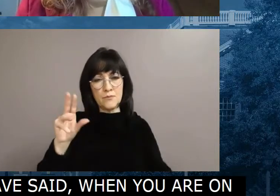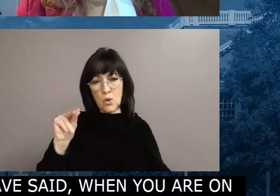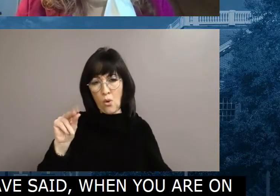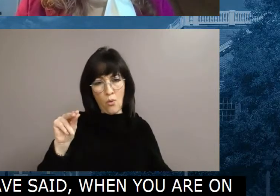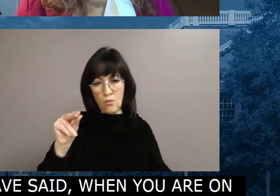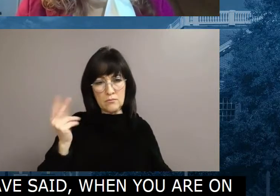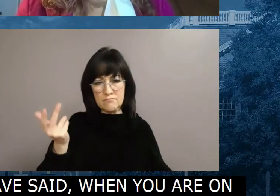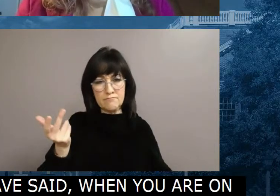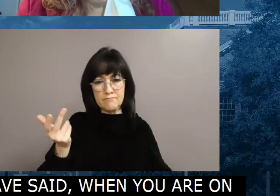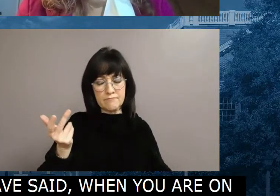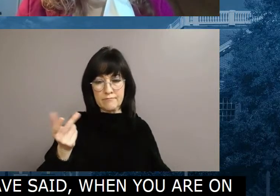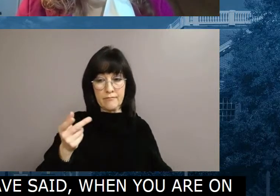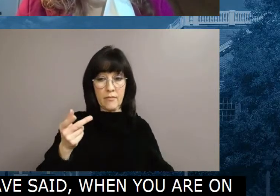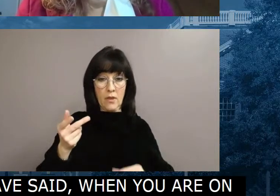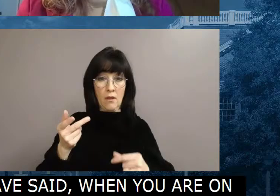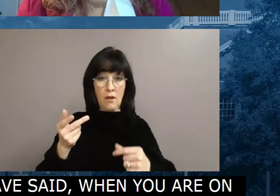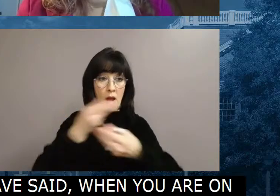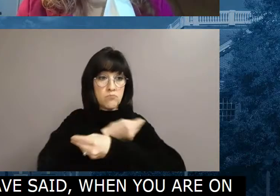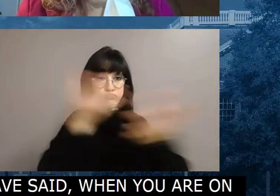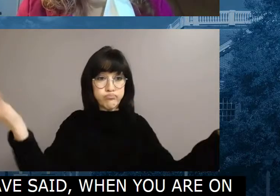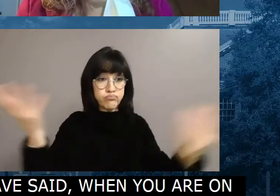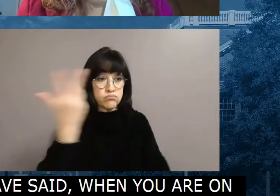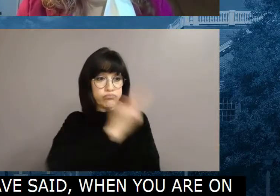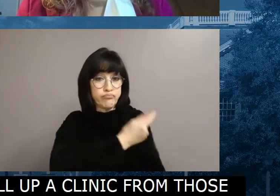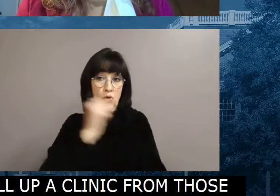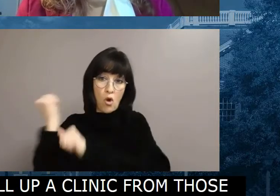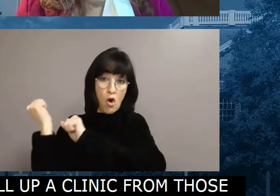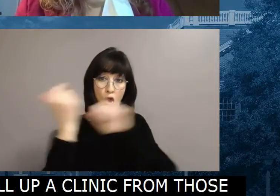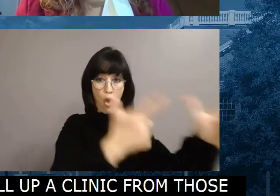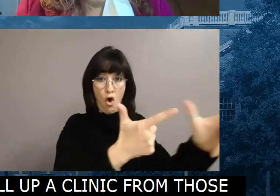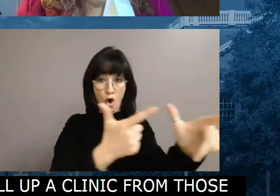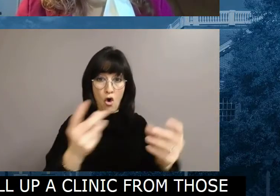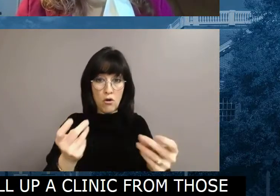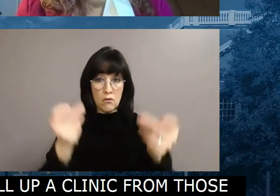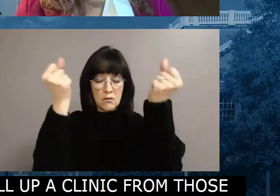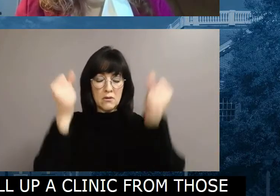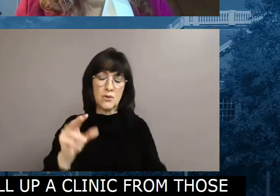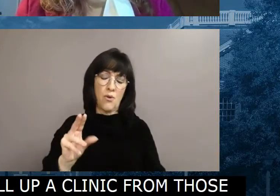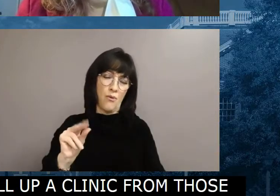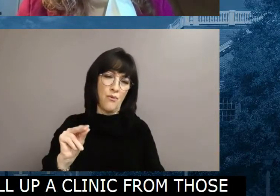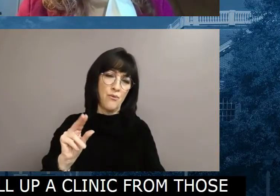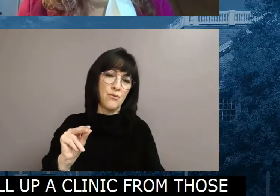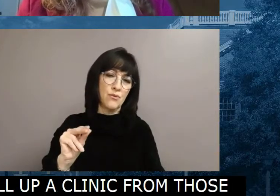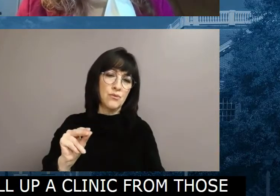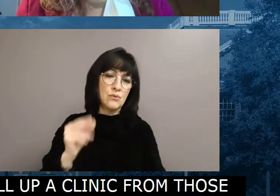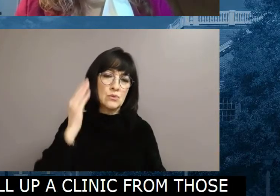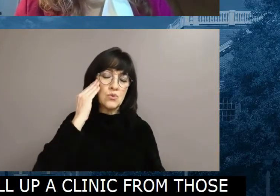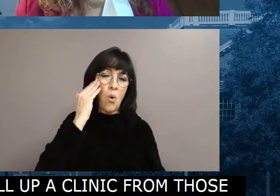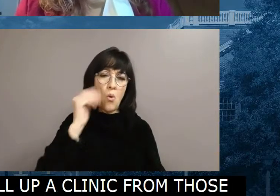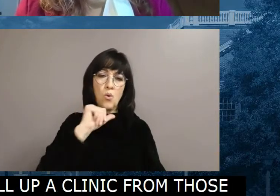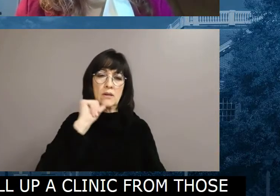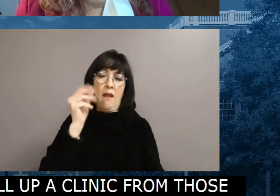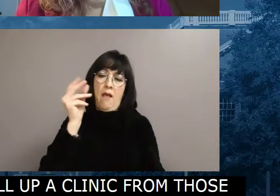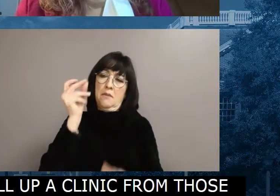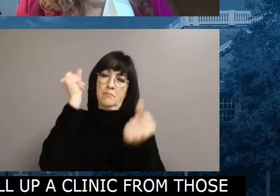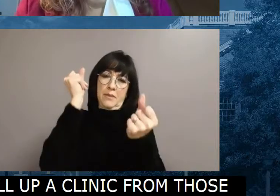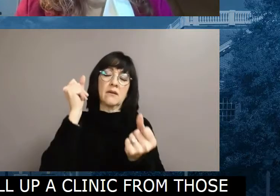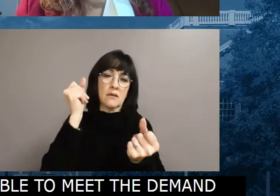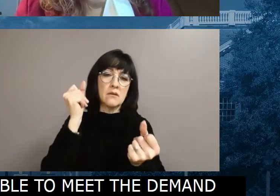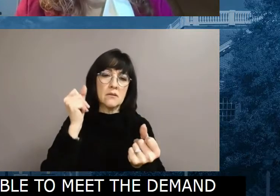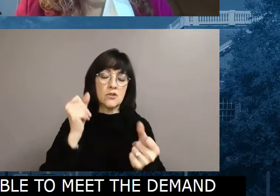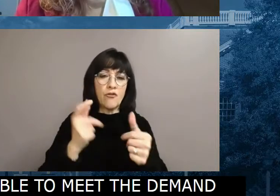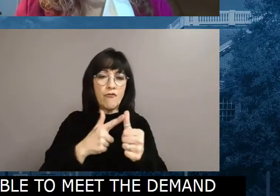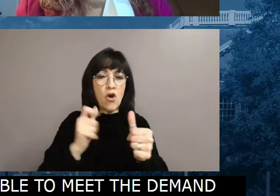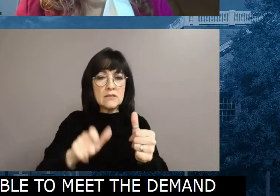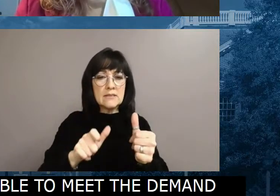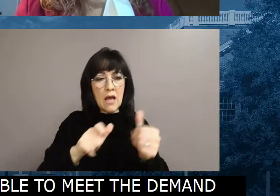demand immediately. I think it's fair to say, AJ, that with respect to those 50 and